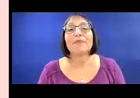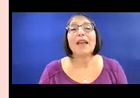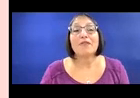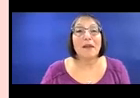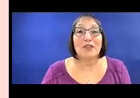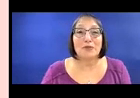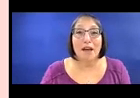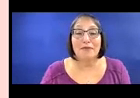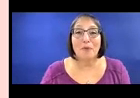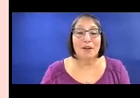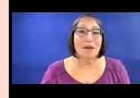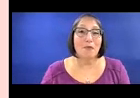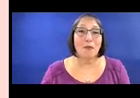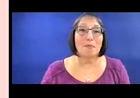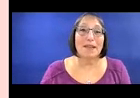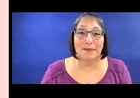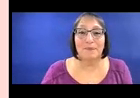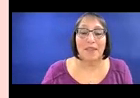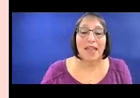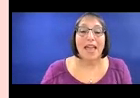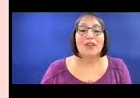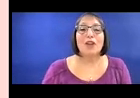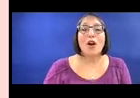from having to drive or to come over on the bus.